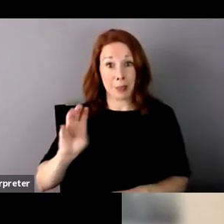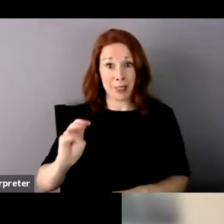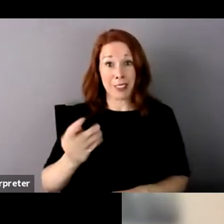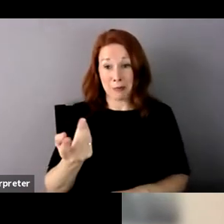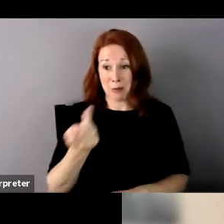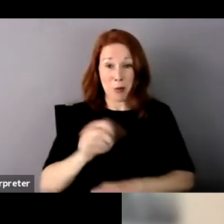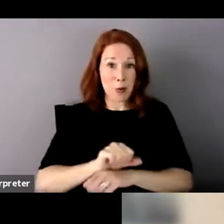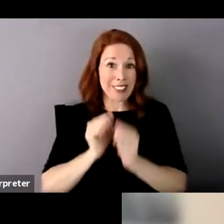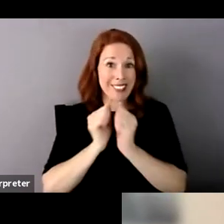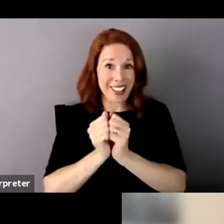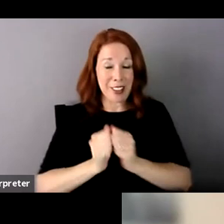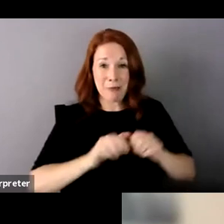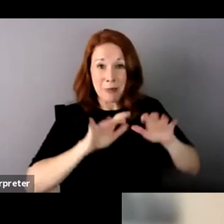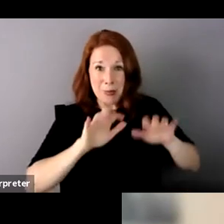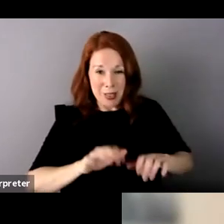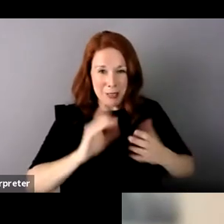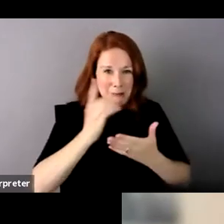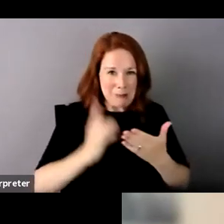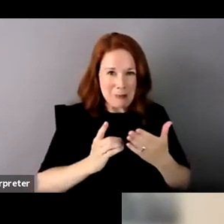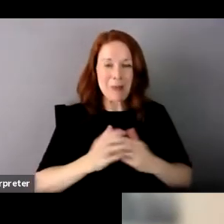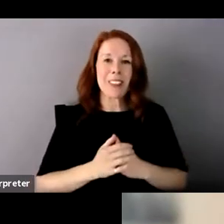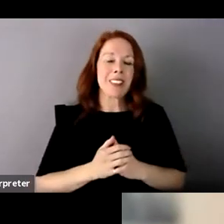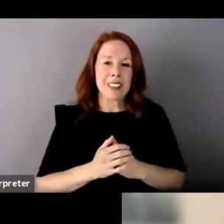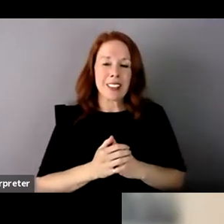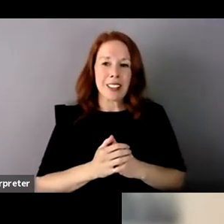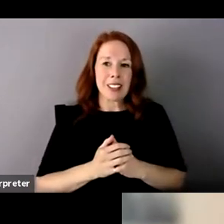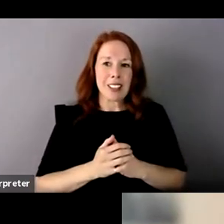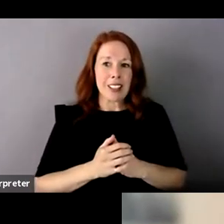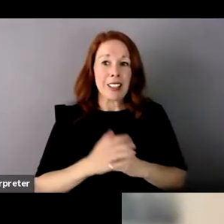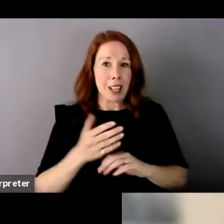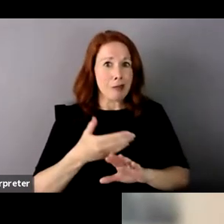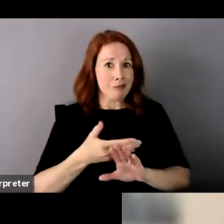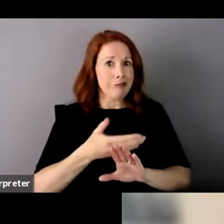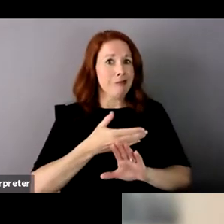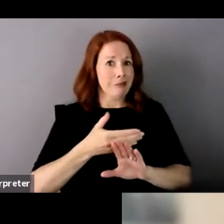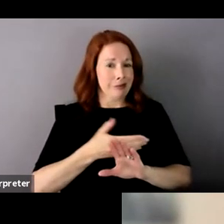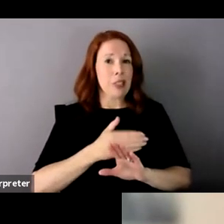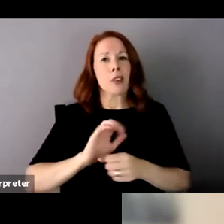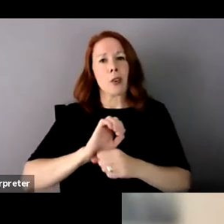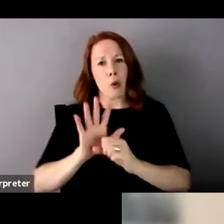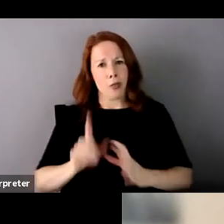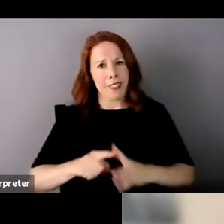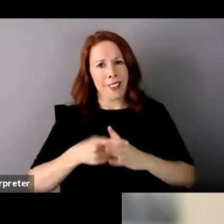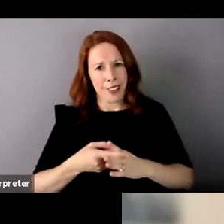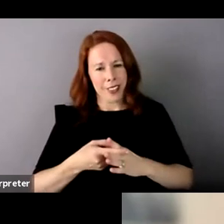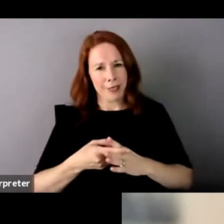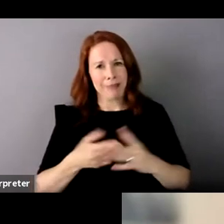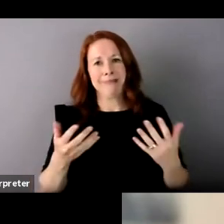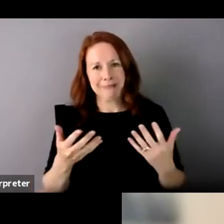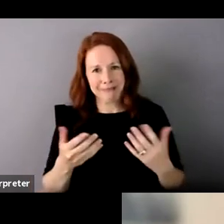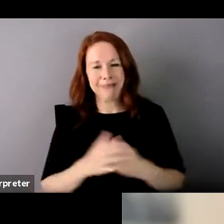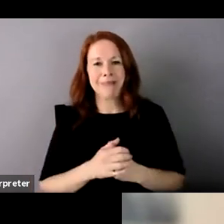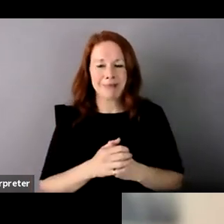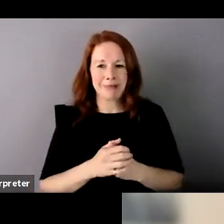And it was really interesting timing that we were working on that kind of before and just at the beginning of COVID, because really, I